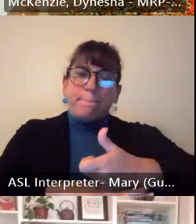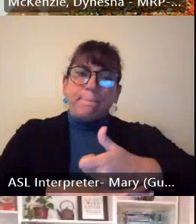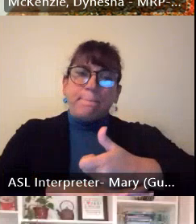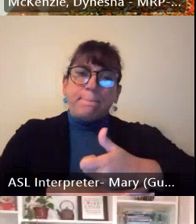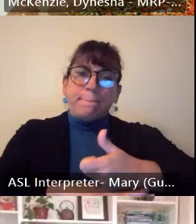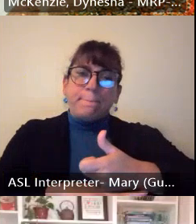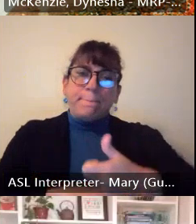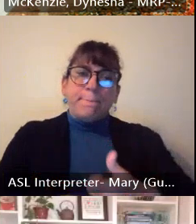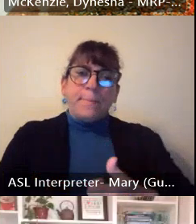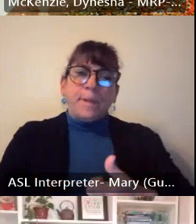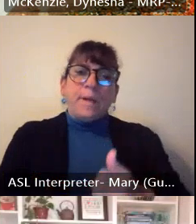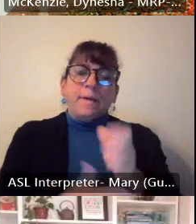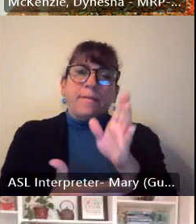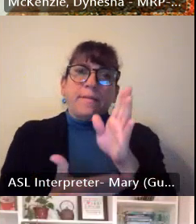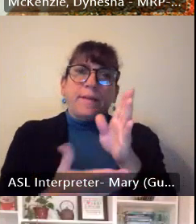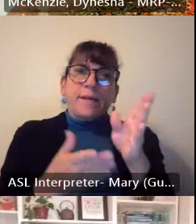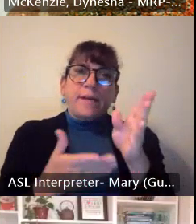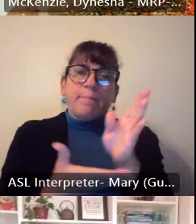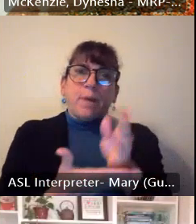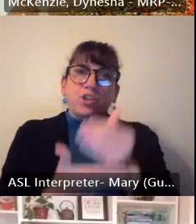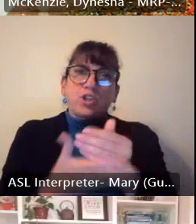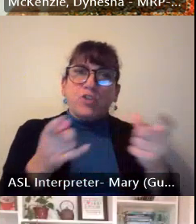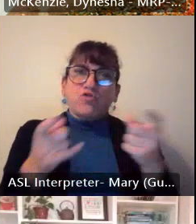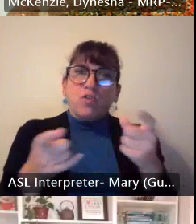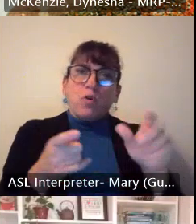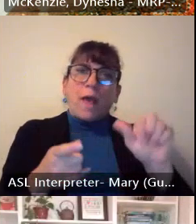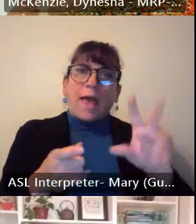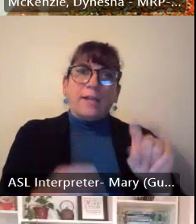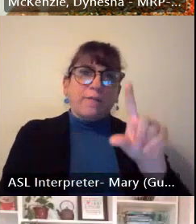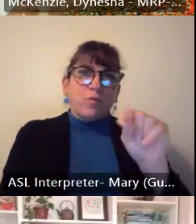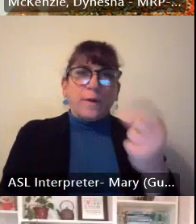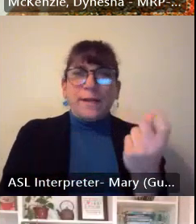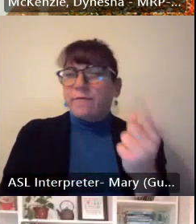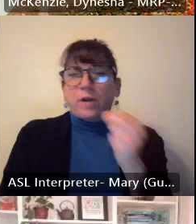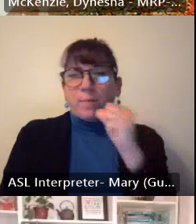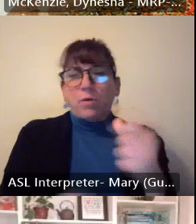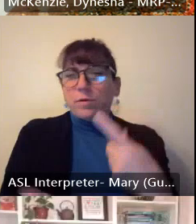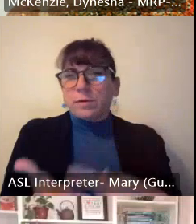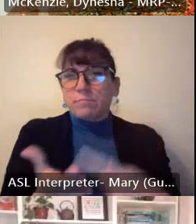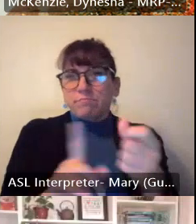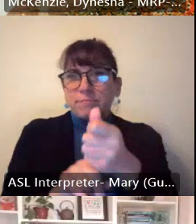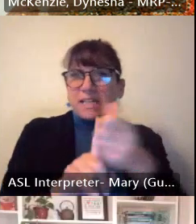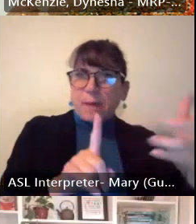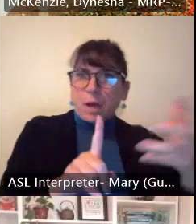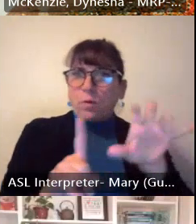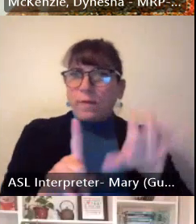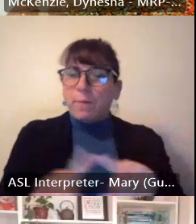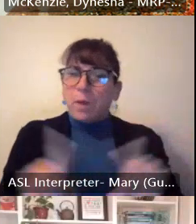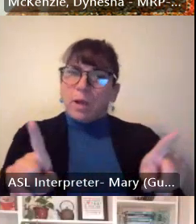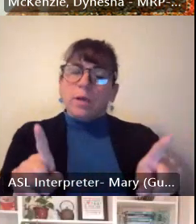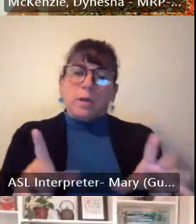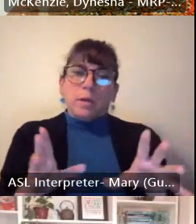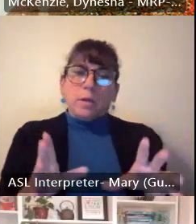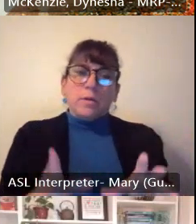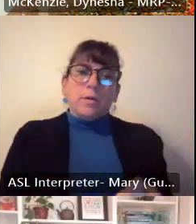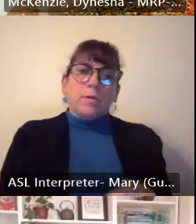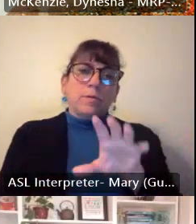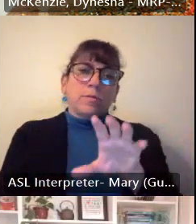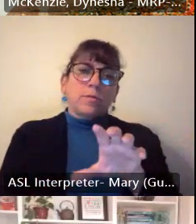through the Budget Control Act of 2011, which I'm not going to go back and talk to you about, but just know that go to Circular